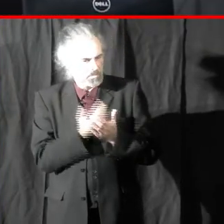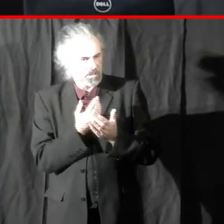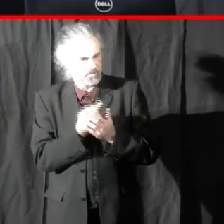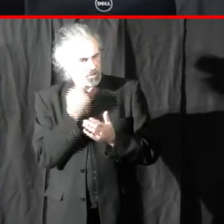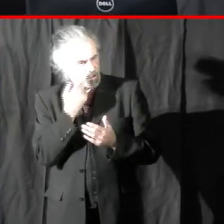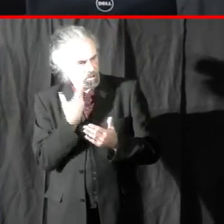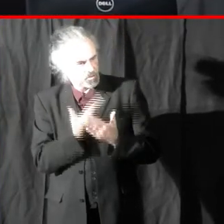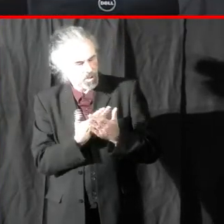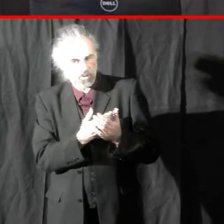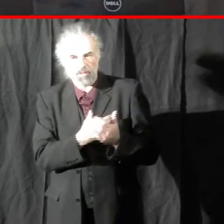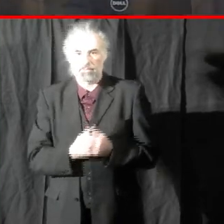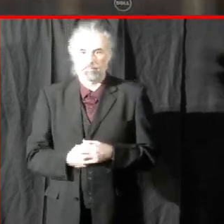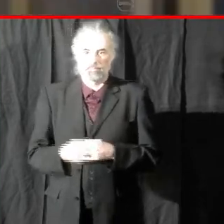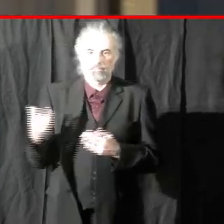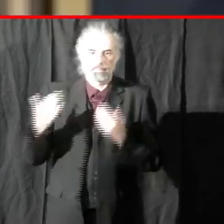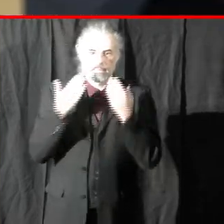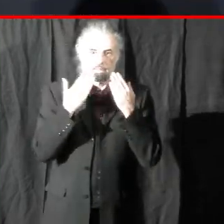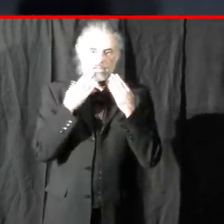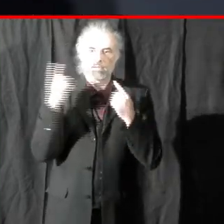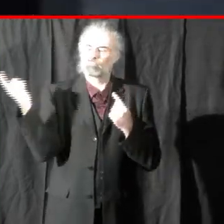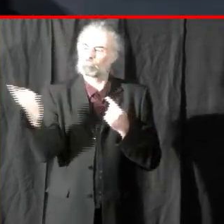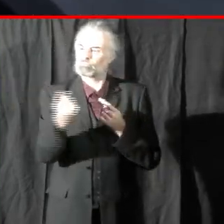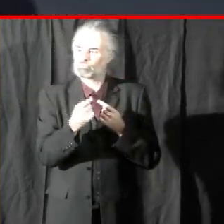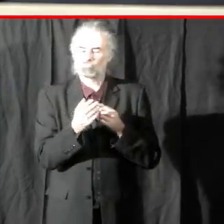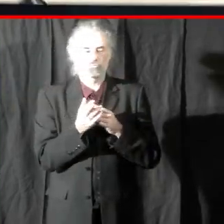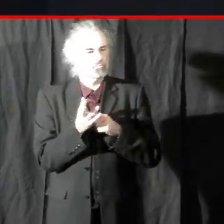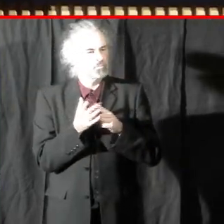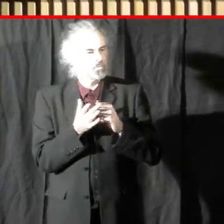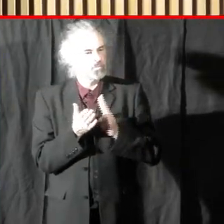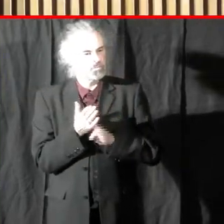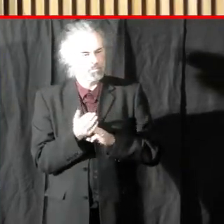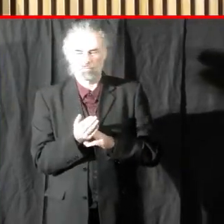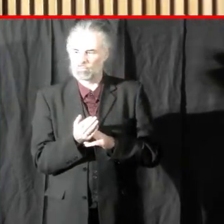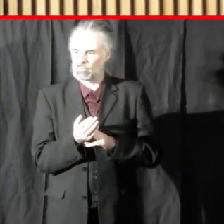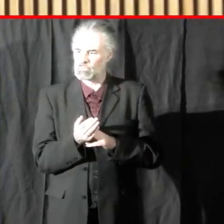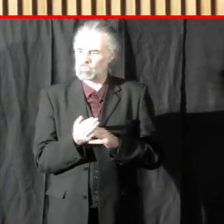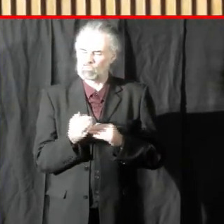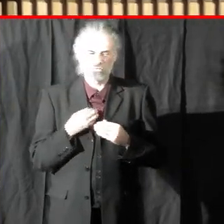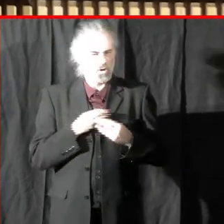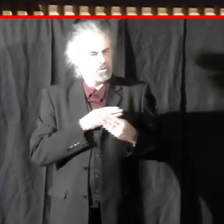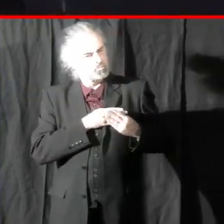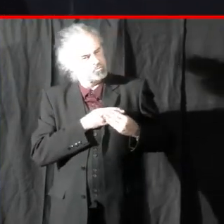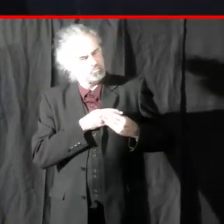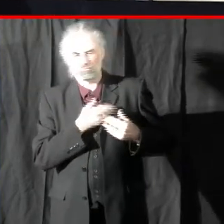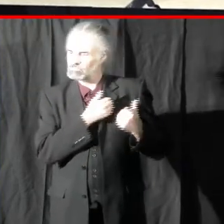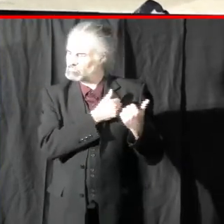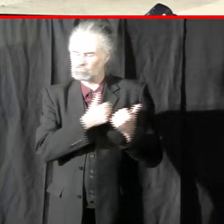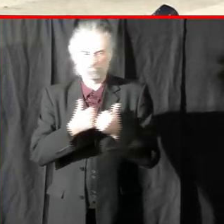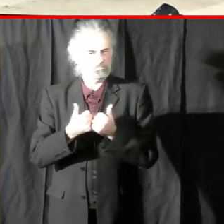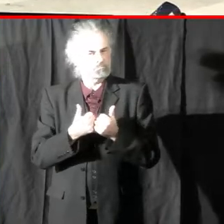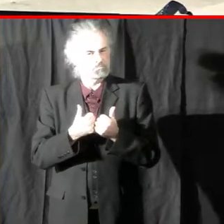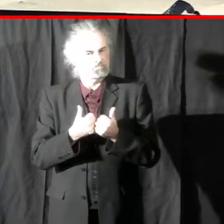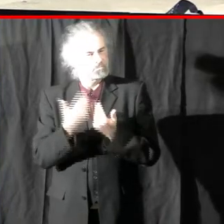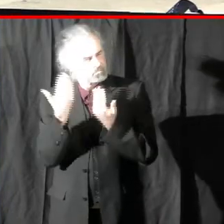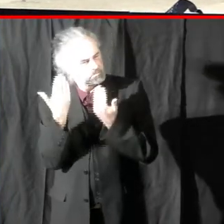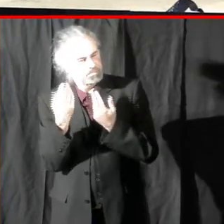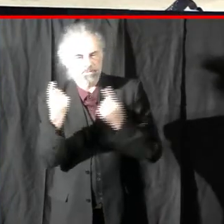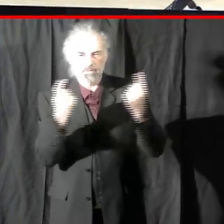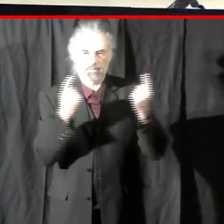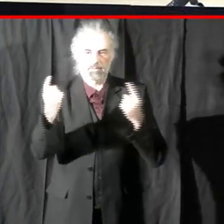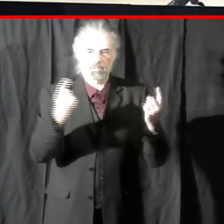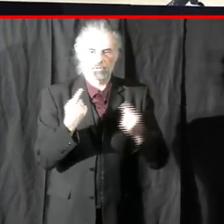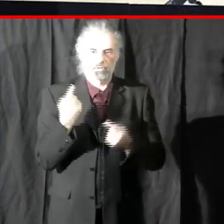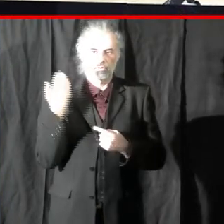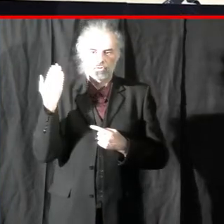you. Thanks, Jim. Thanks all for coming today. I'm really heartened and honoured to have you here to talk